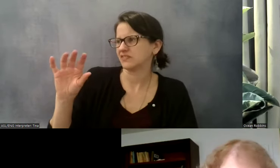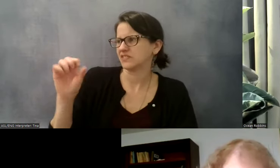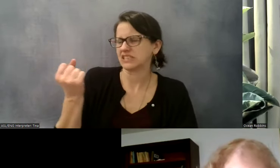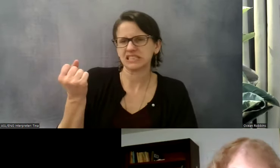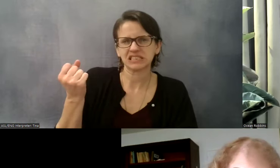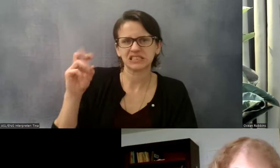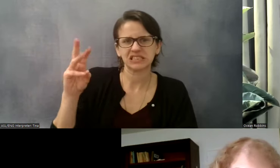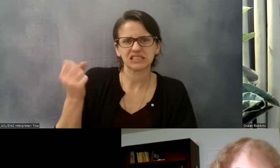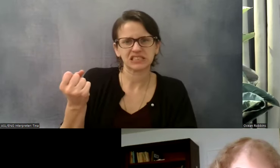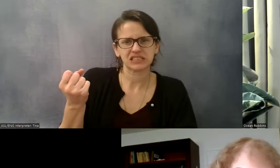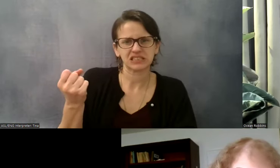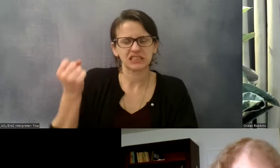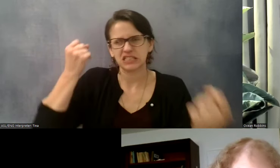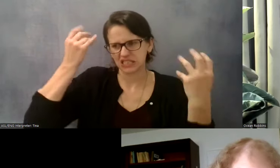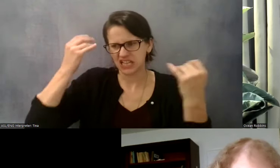and it led